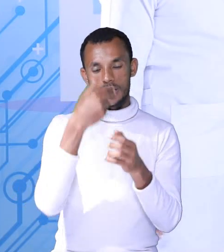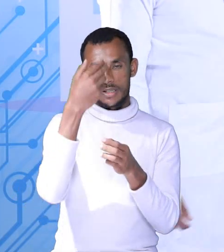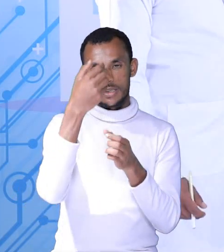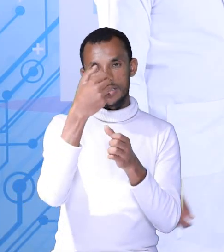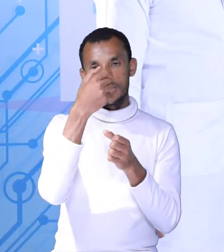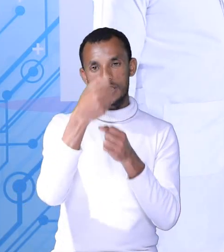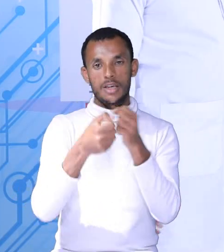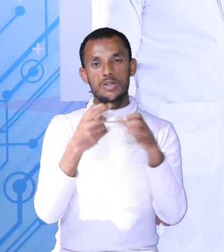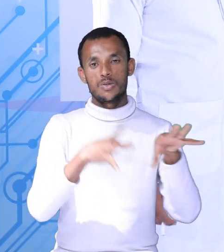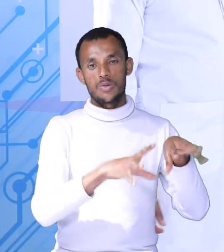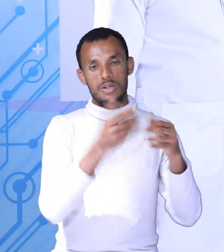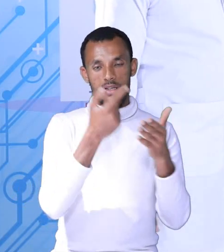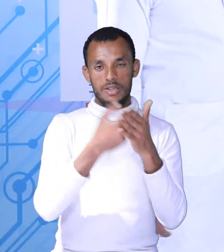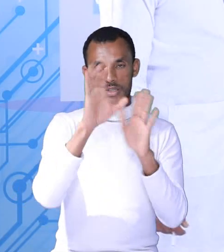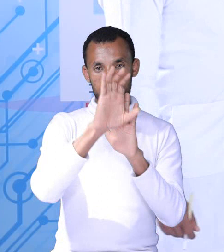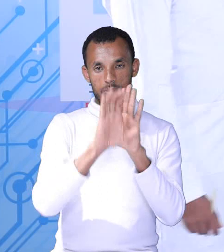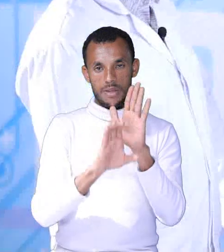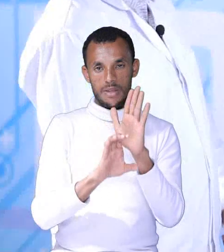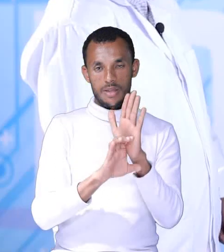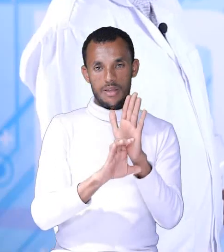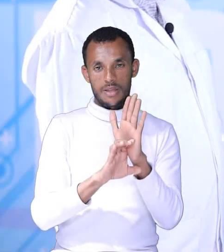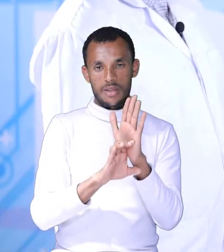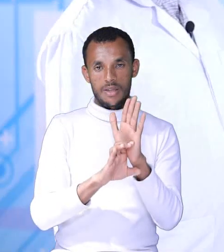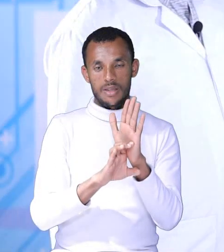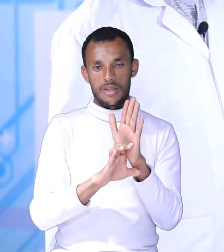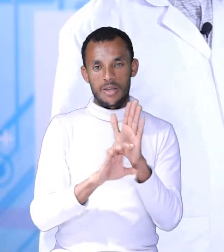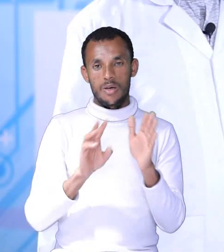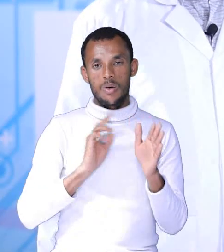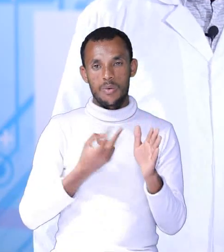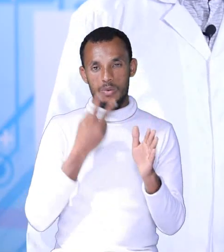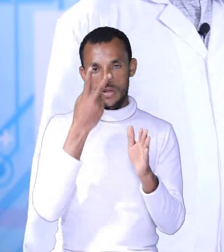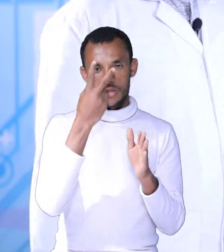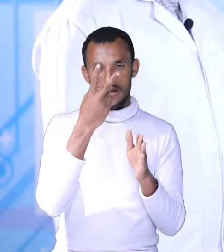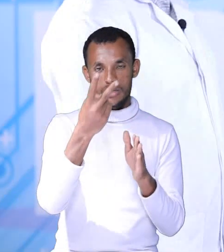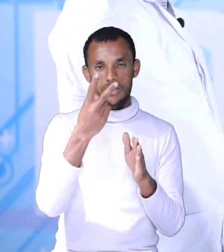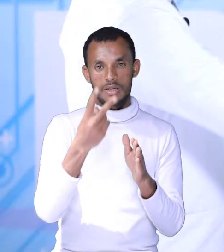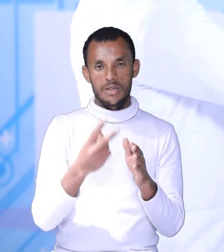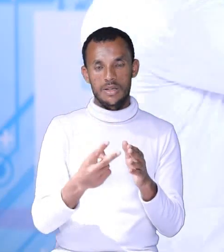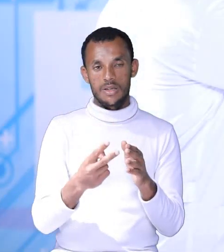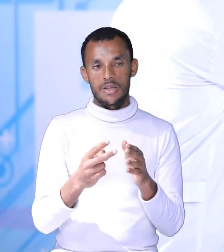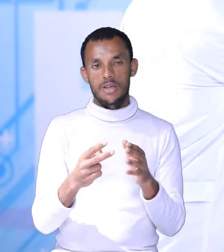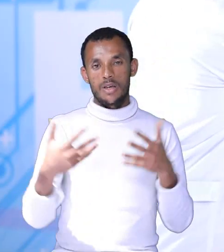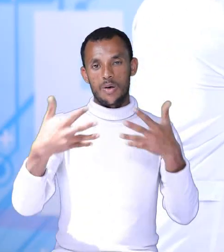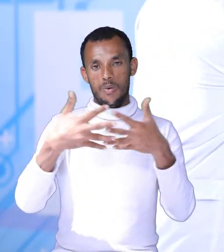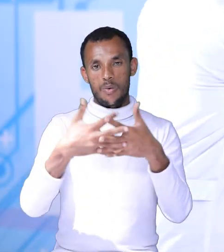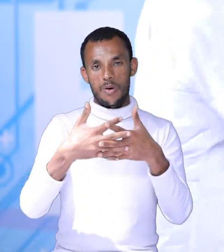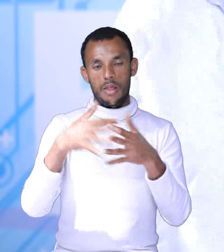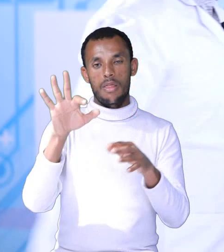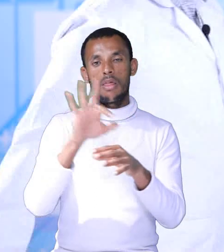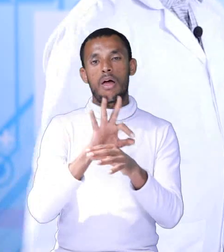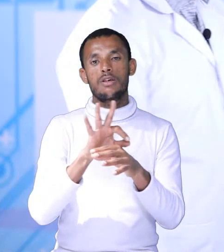only. So in this chapter we are going to see coordinate